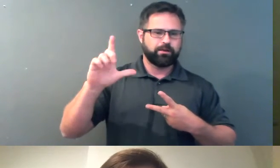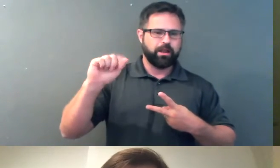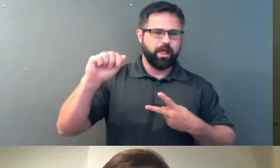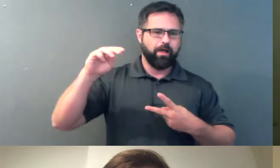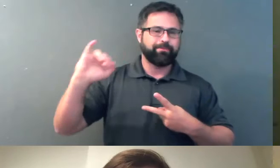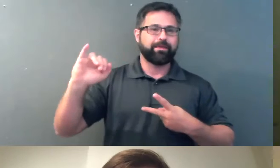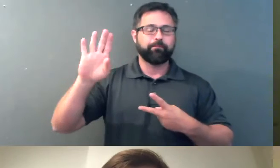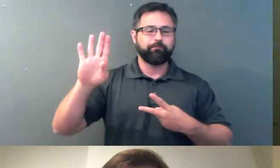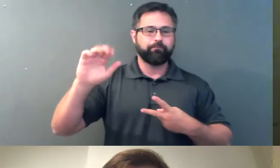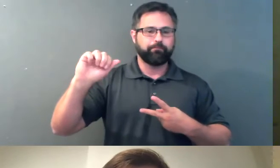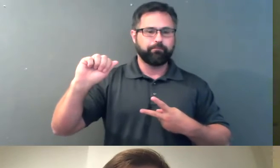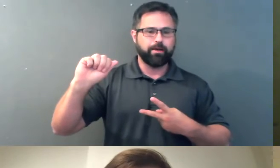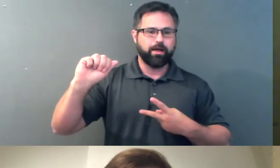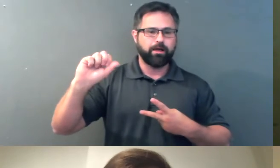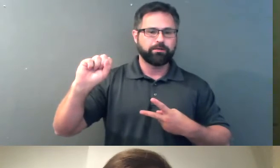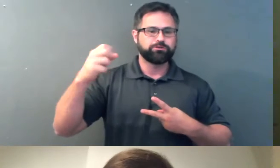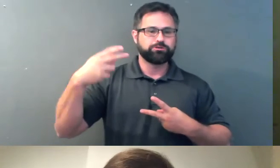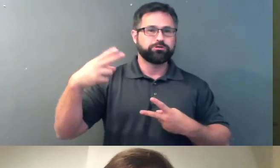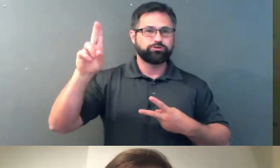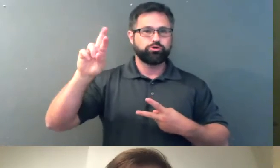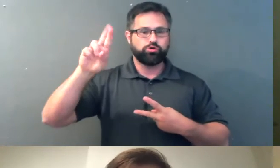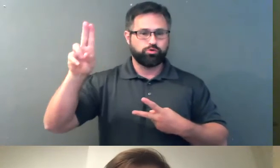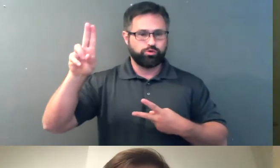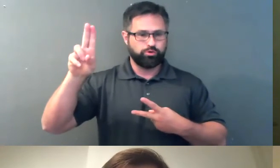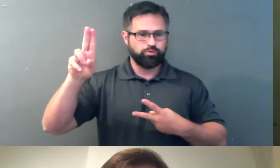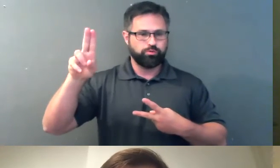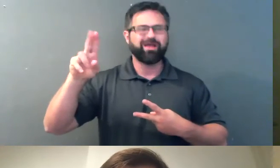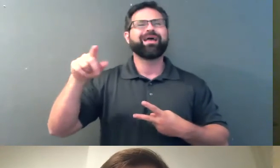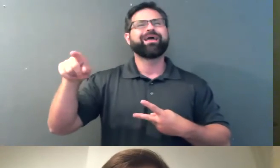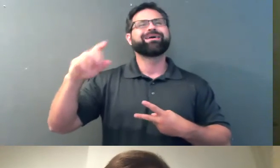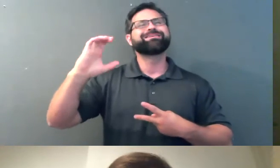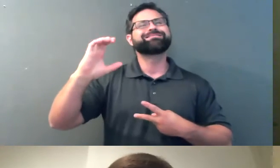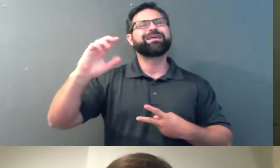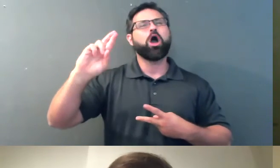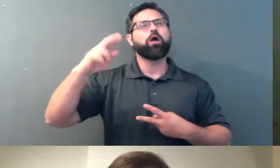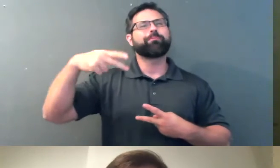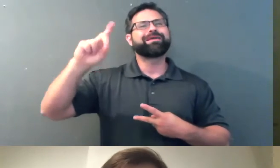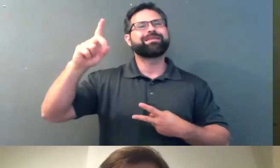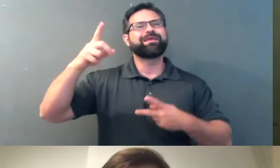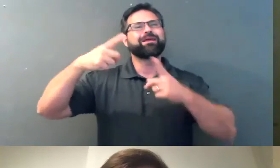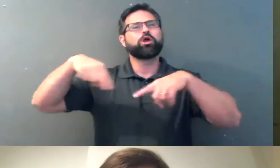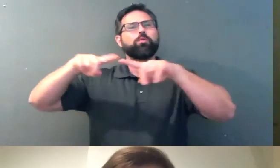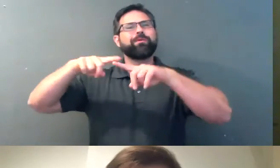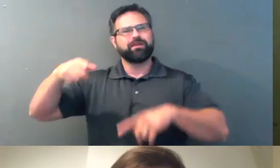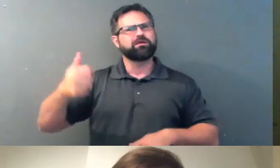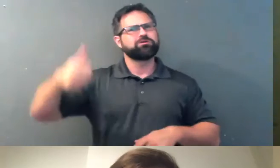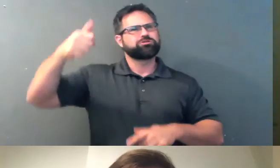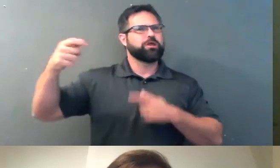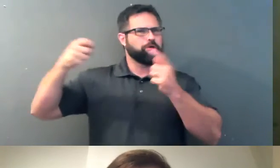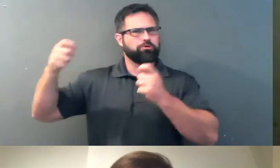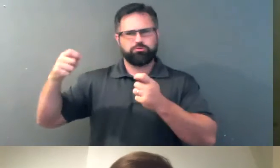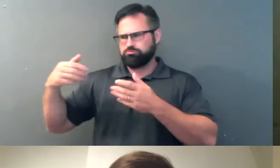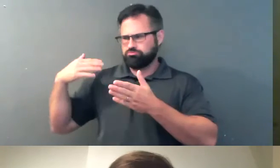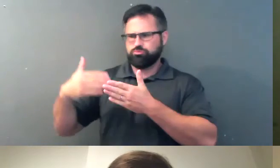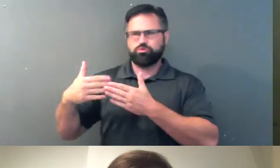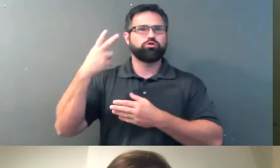the CRPD committee since a couple of years ago.